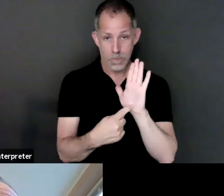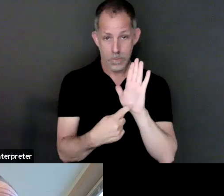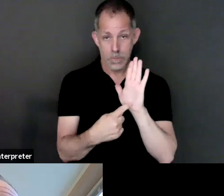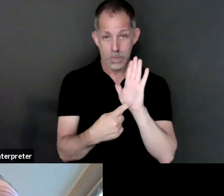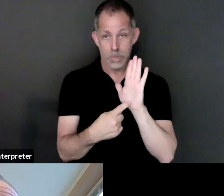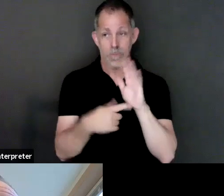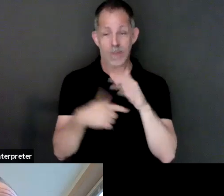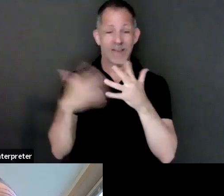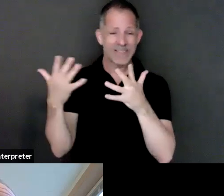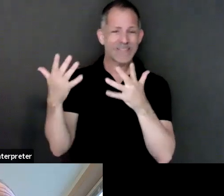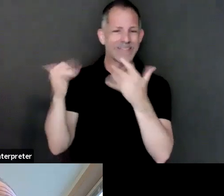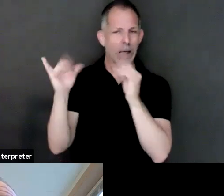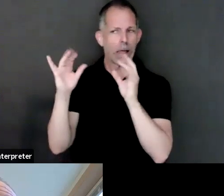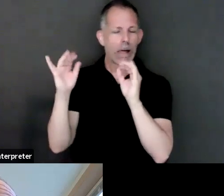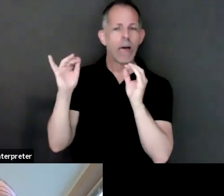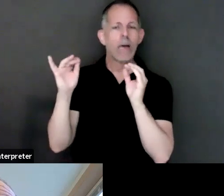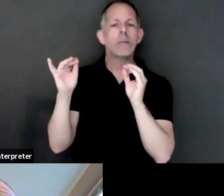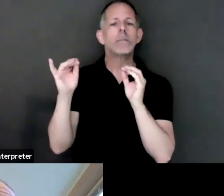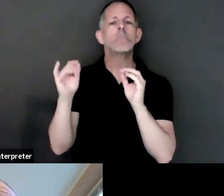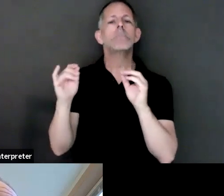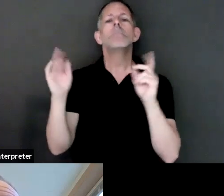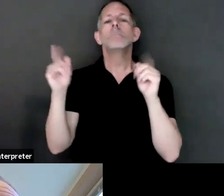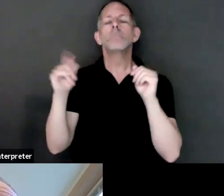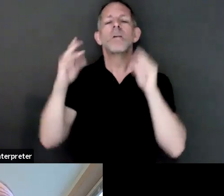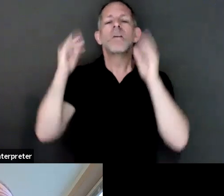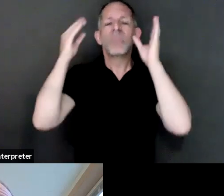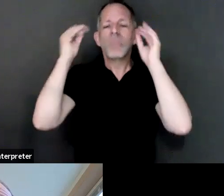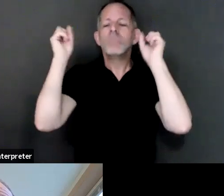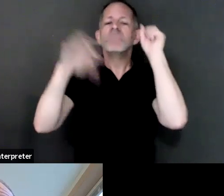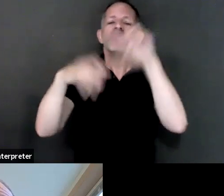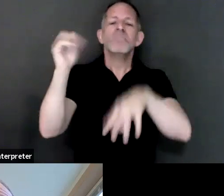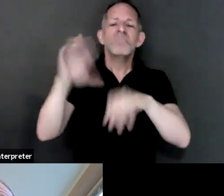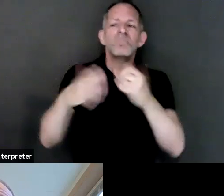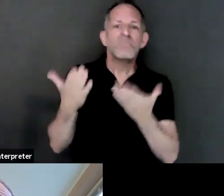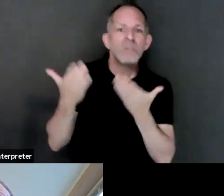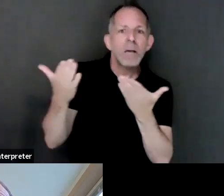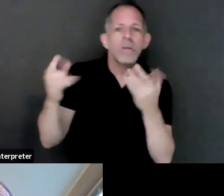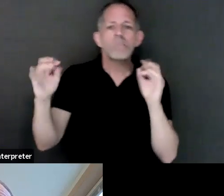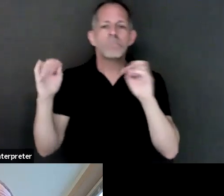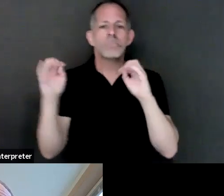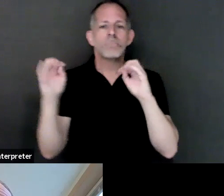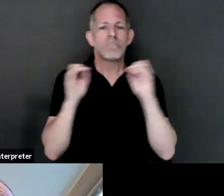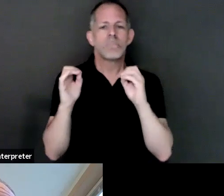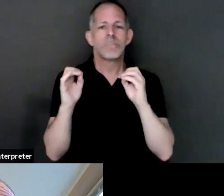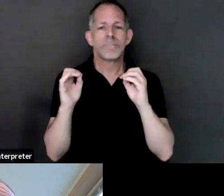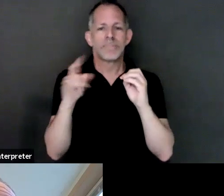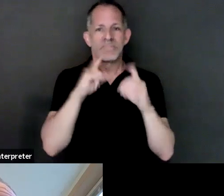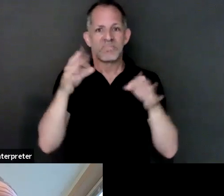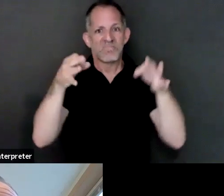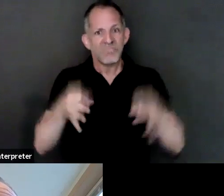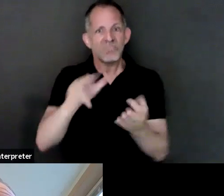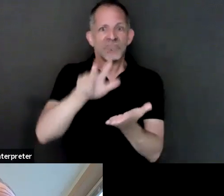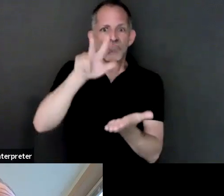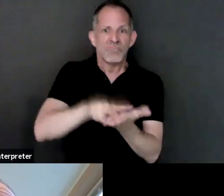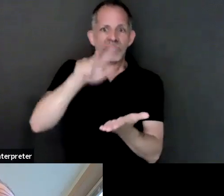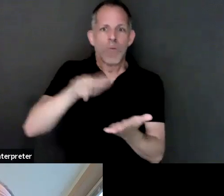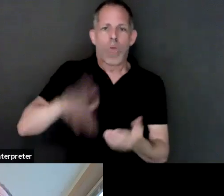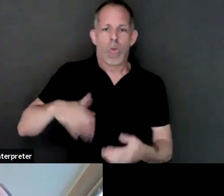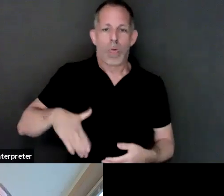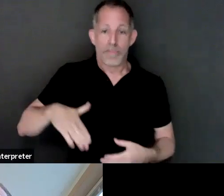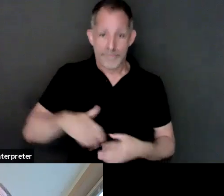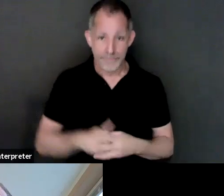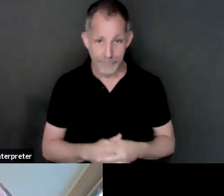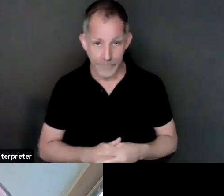thoughts and recommendations, and I would fully defer to the governor and the superintendent on that.